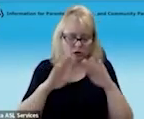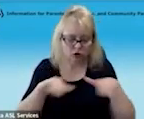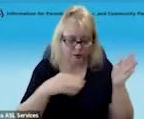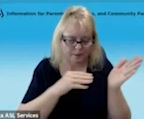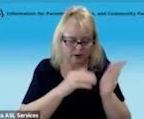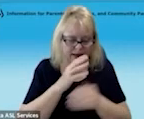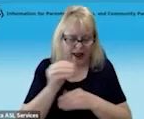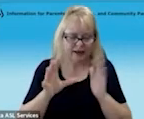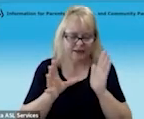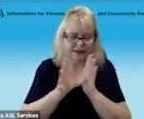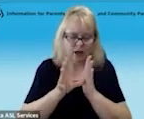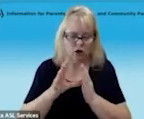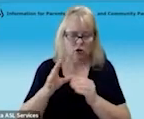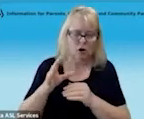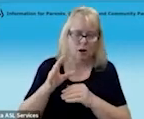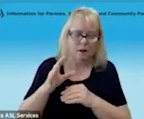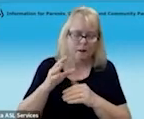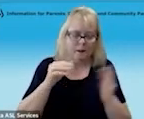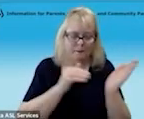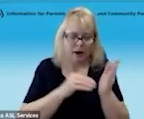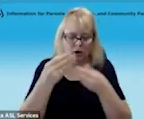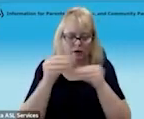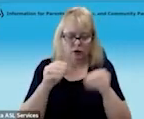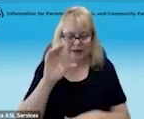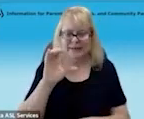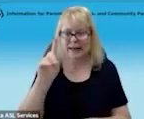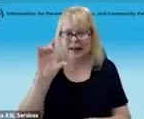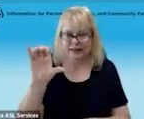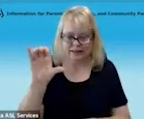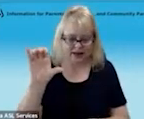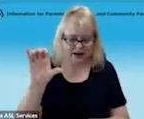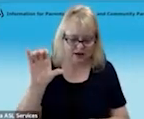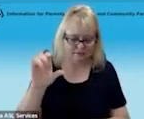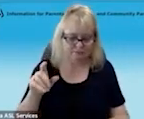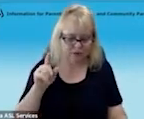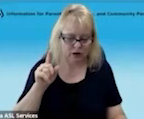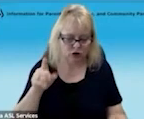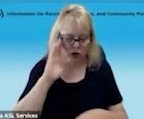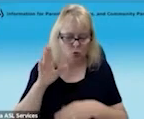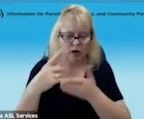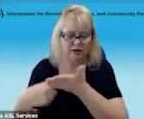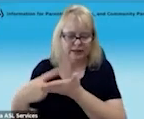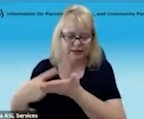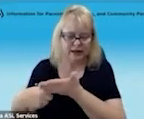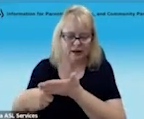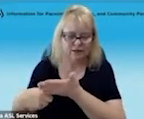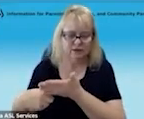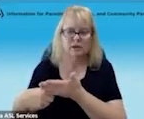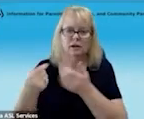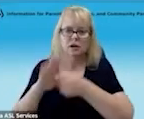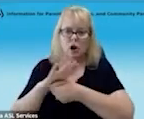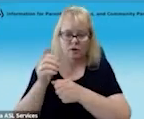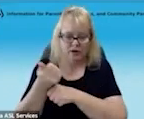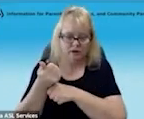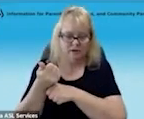pediatrician and senior medical officer at CDC, where she currently leads the COVID disability team. Dr. Yergin-Alsop